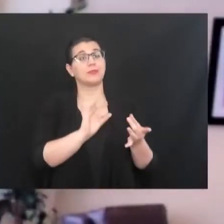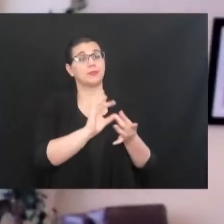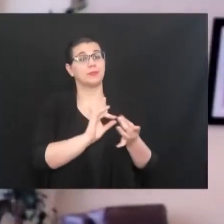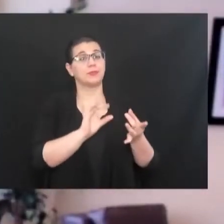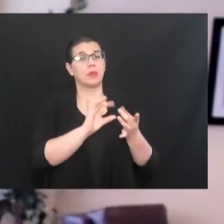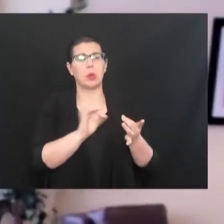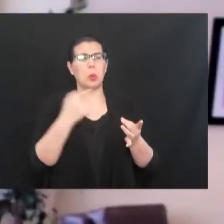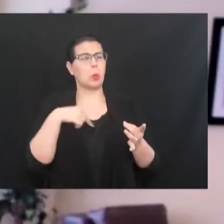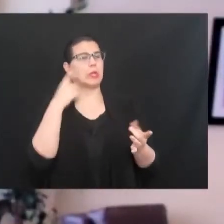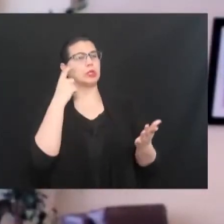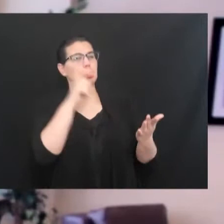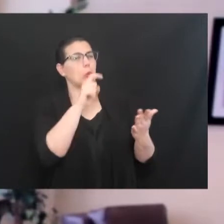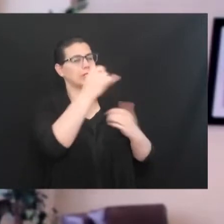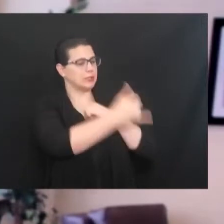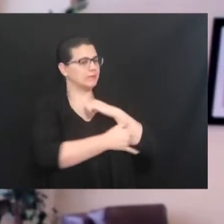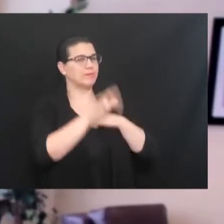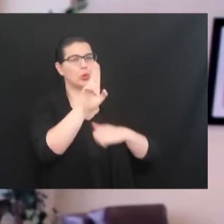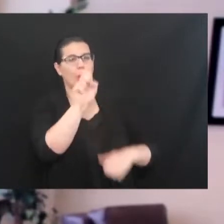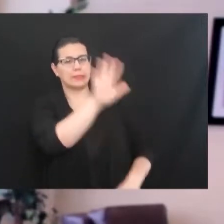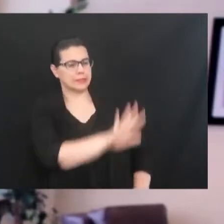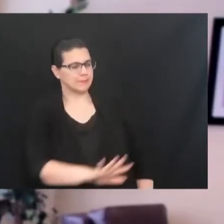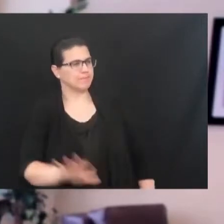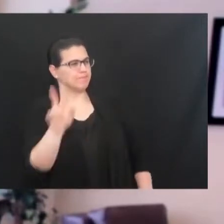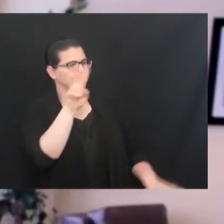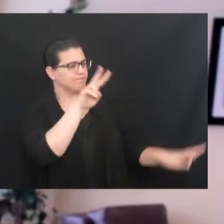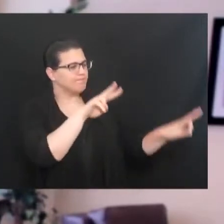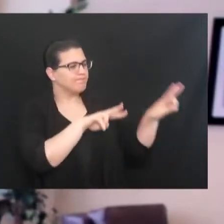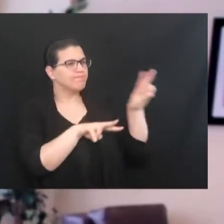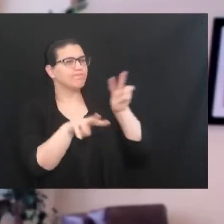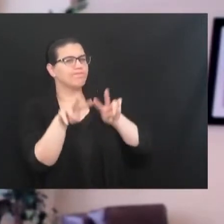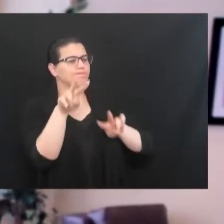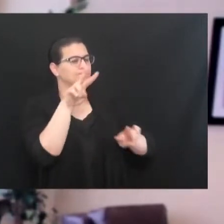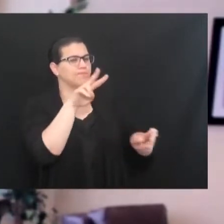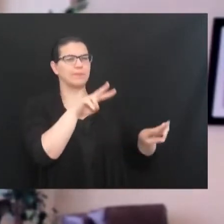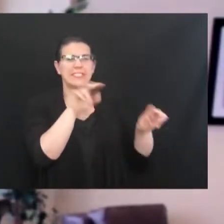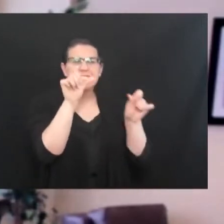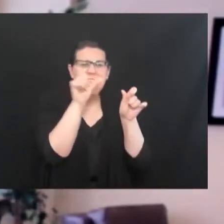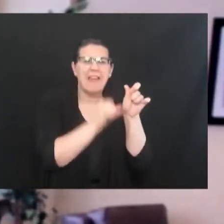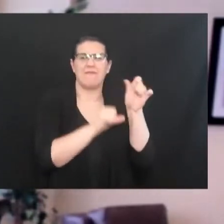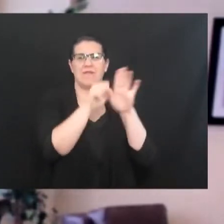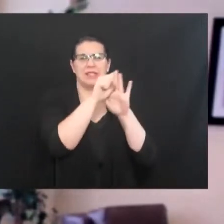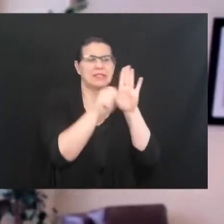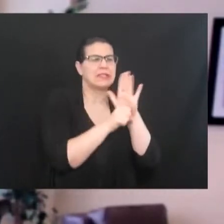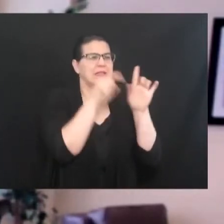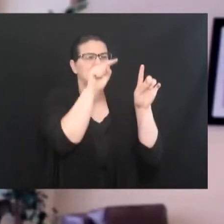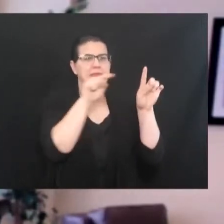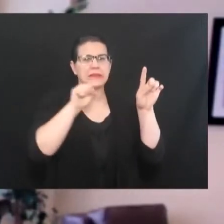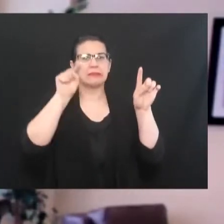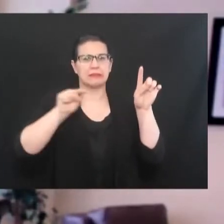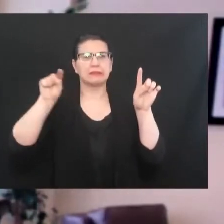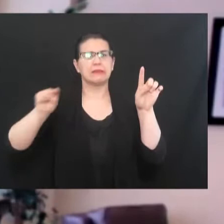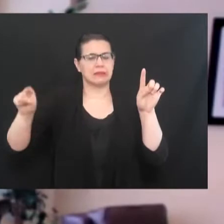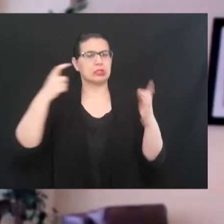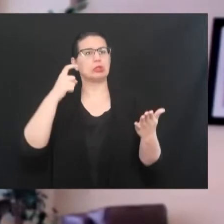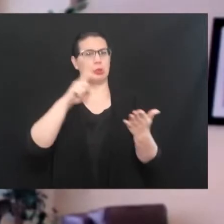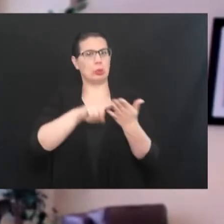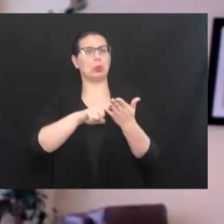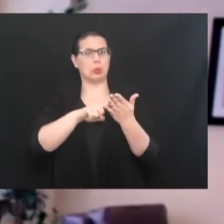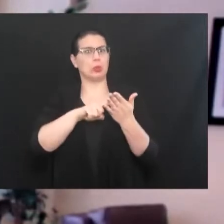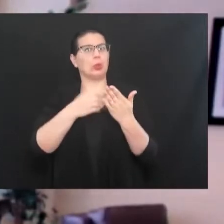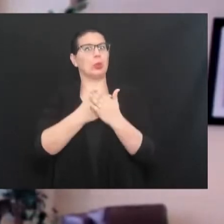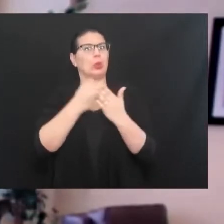we note that today every state in the country is reporting a rise in cases, new cases